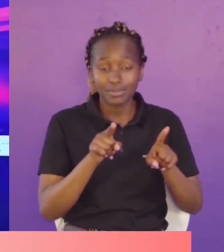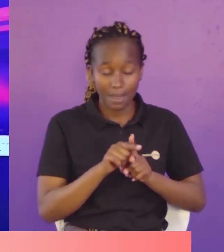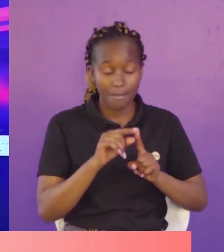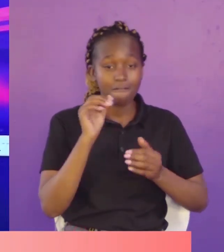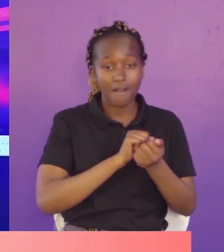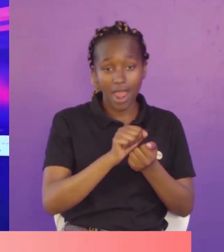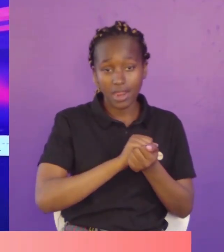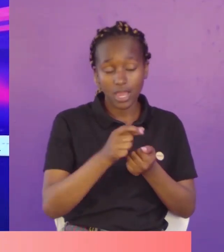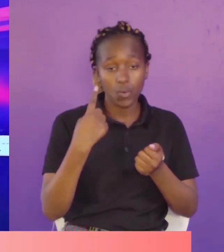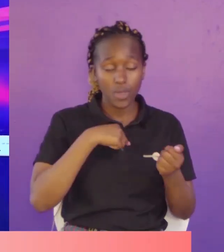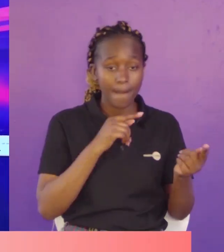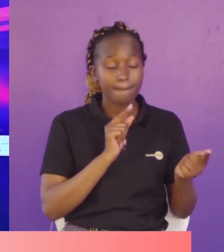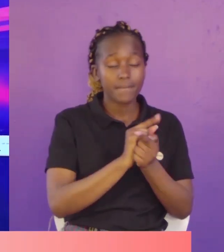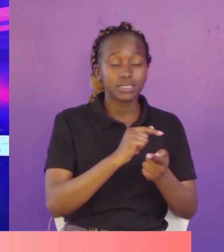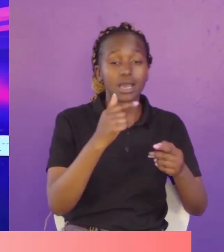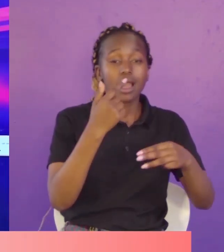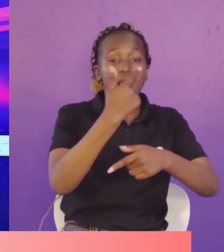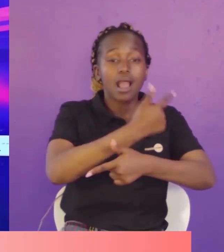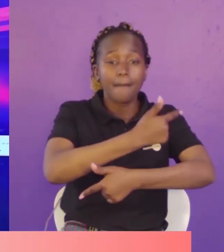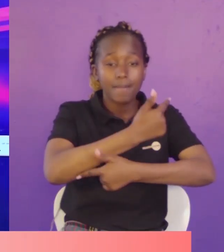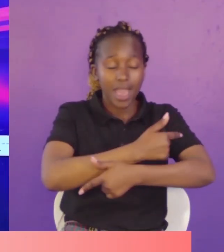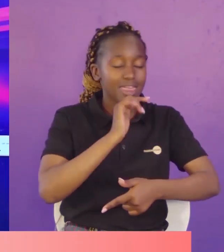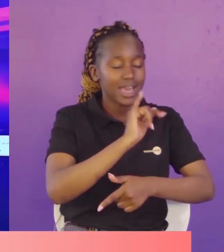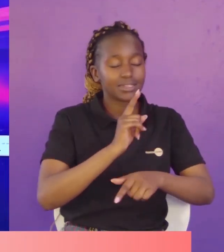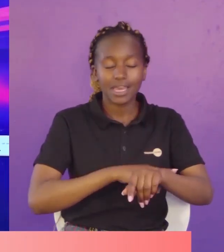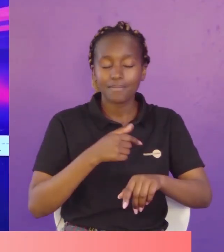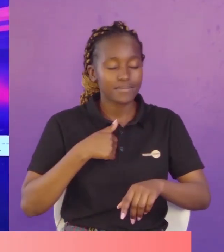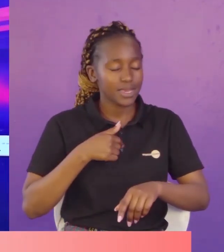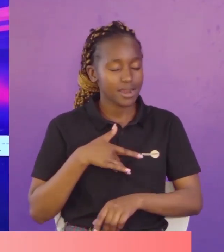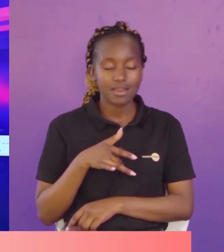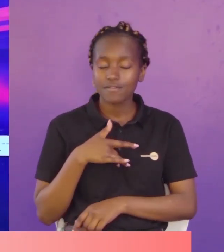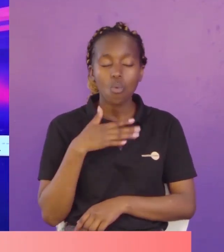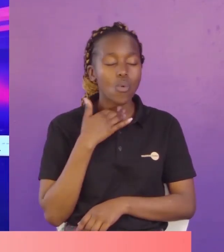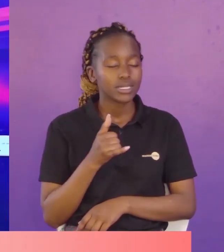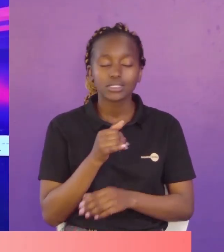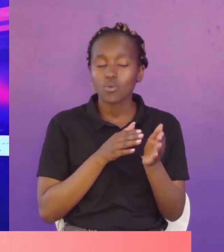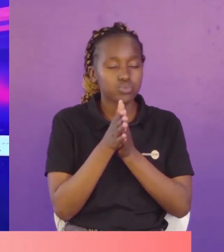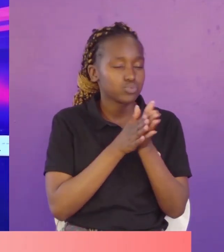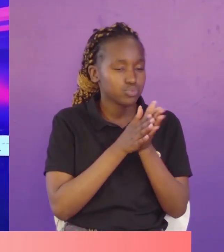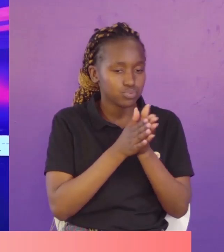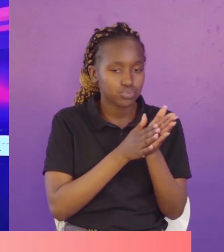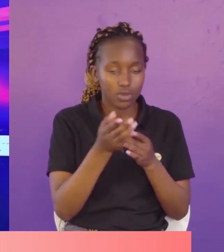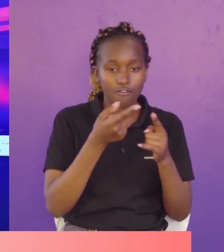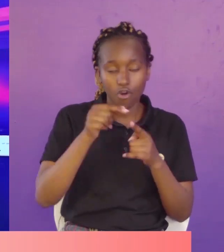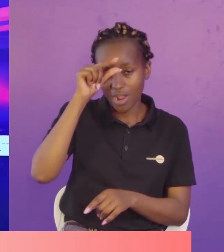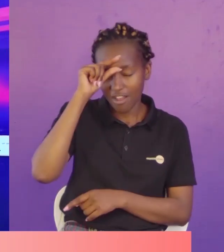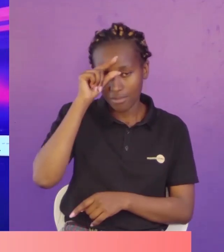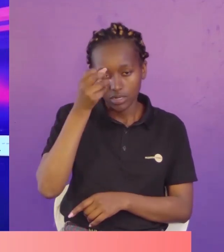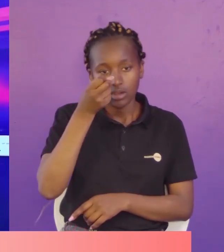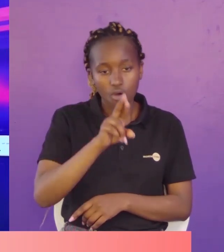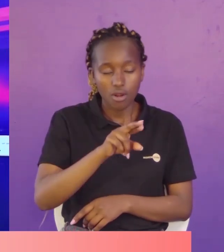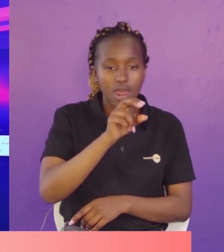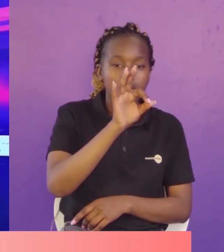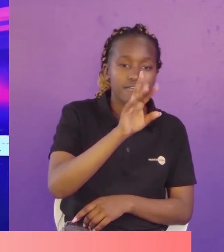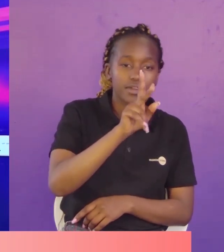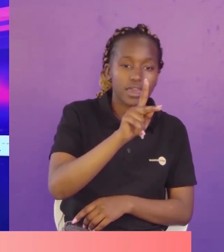Gambia, I needed something like a motivation from the government or from the FKF board